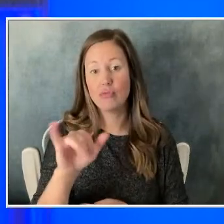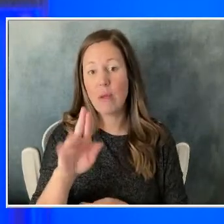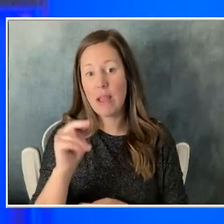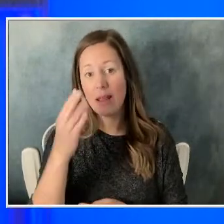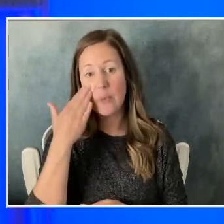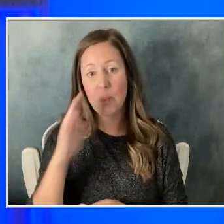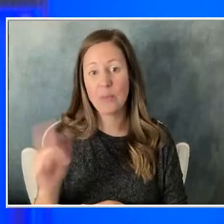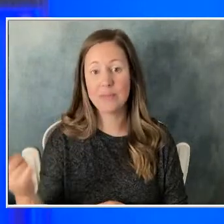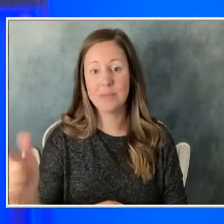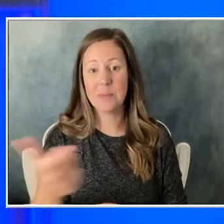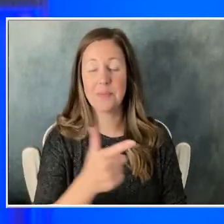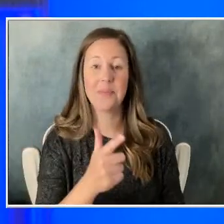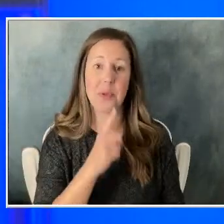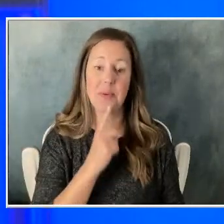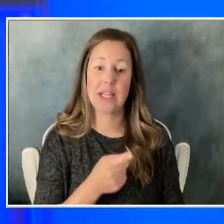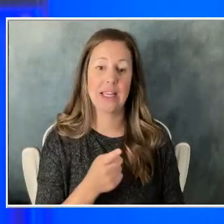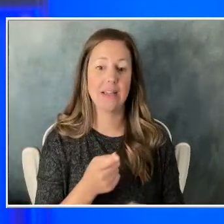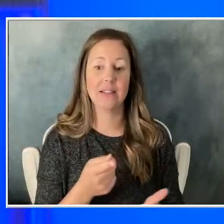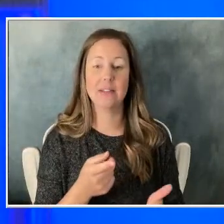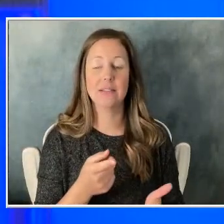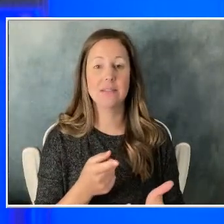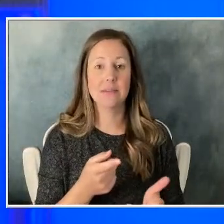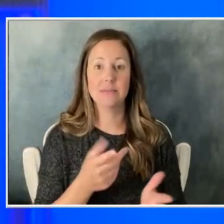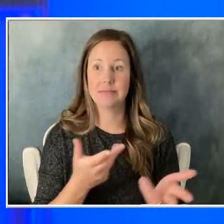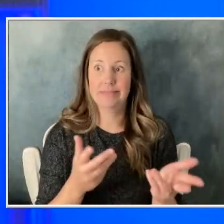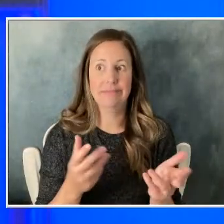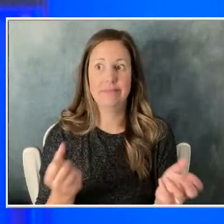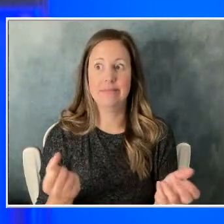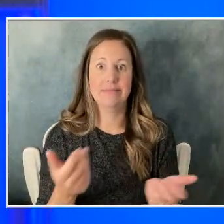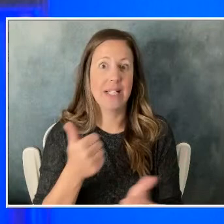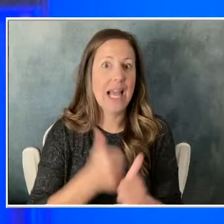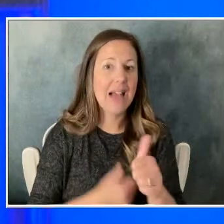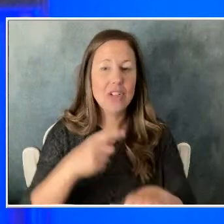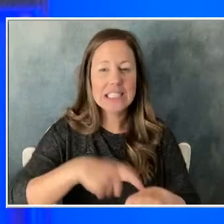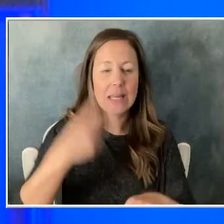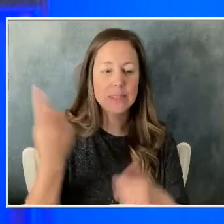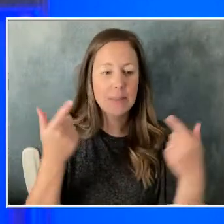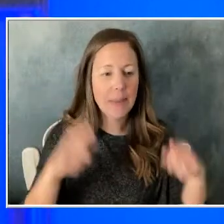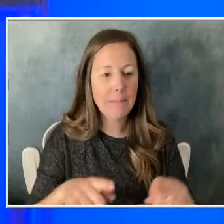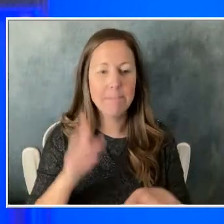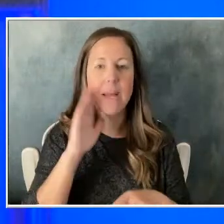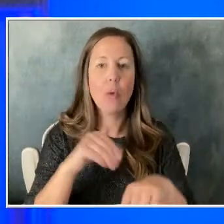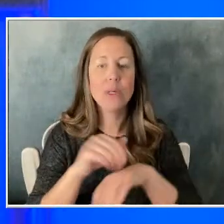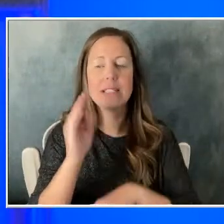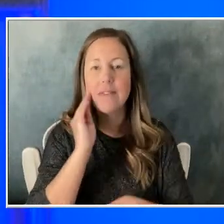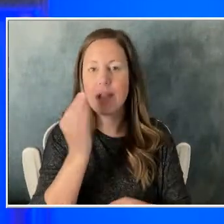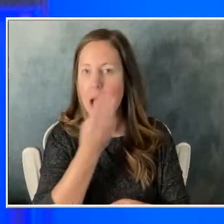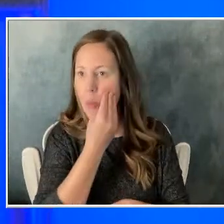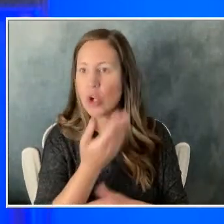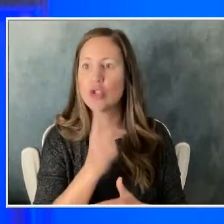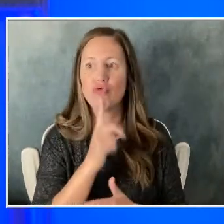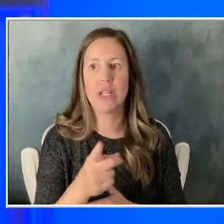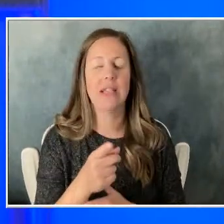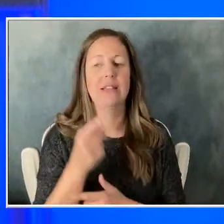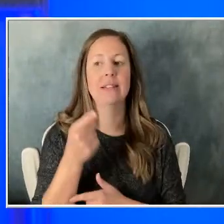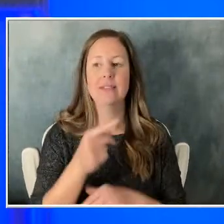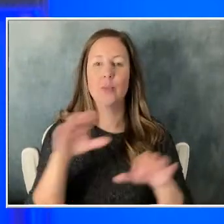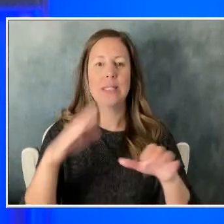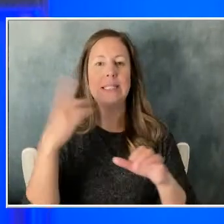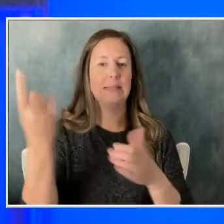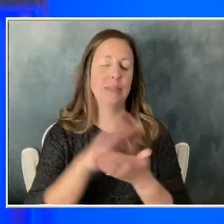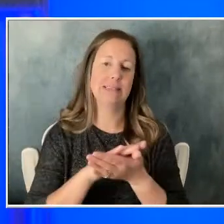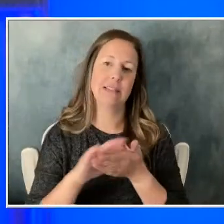know, every big step they would send flowers, or they would just get together to do something nice. So I would get a little